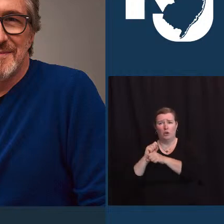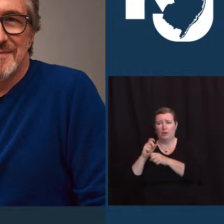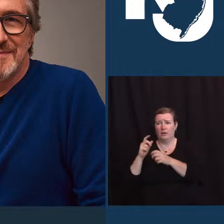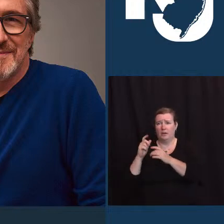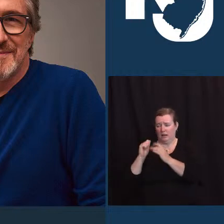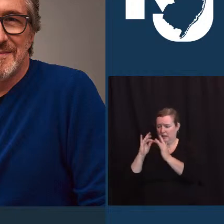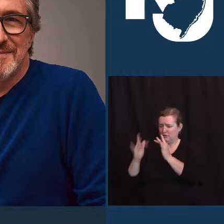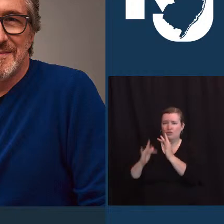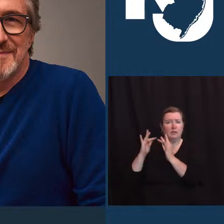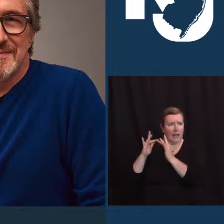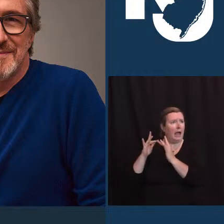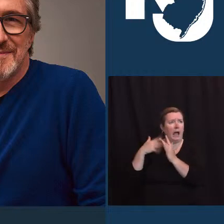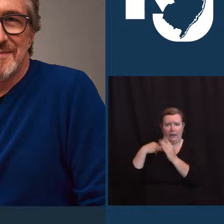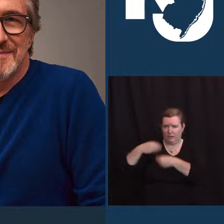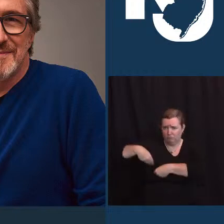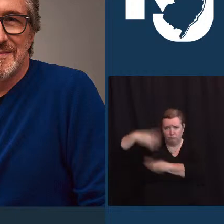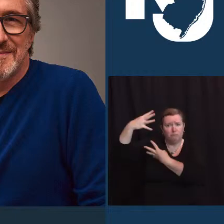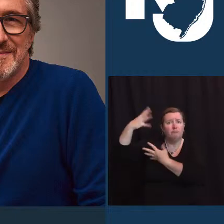newarkworkingkitchens.com,